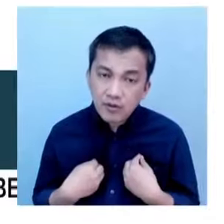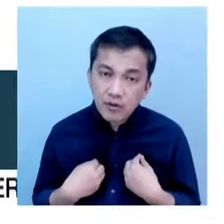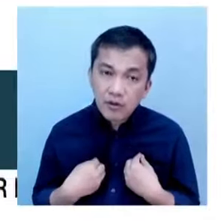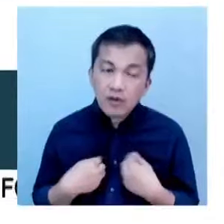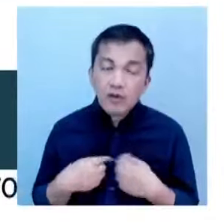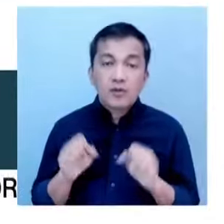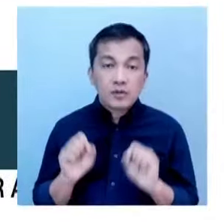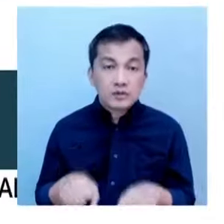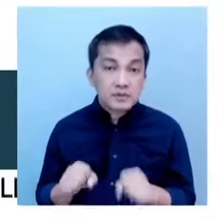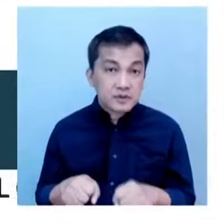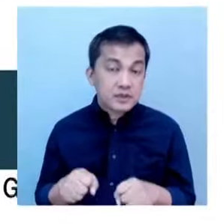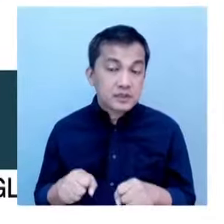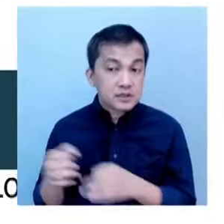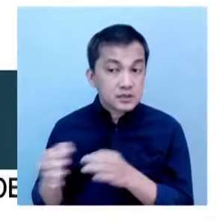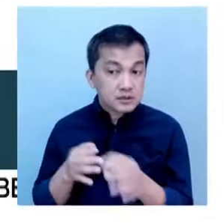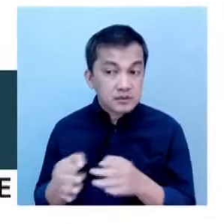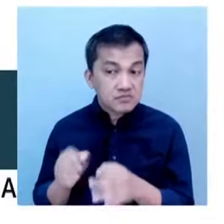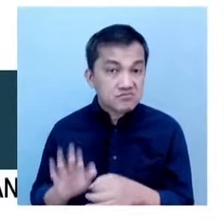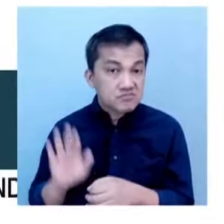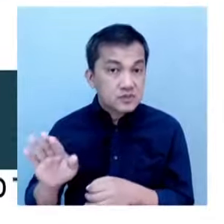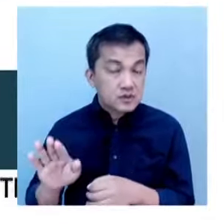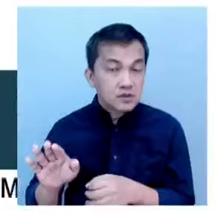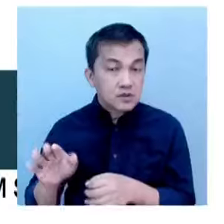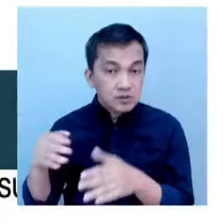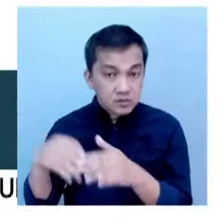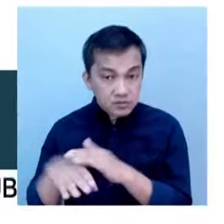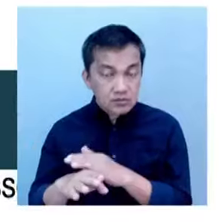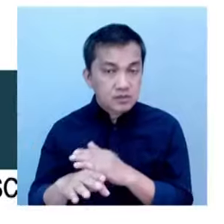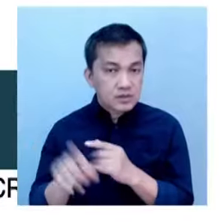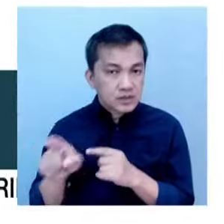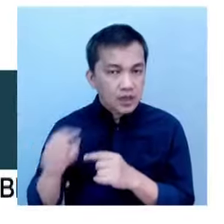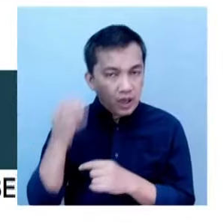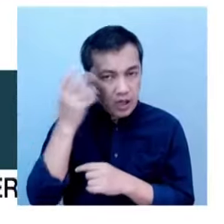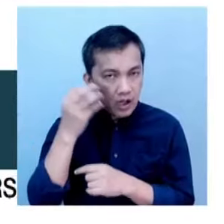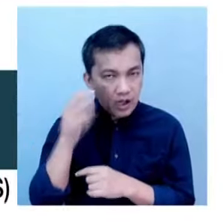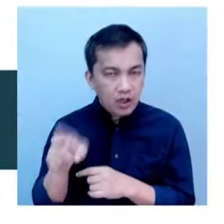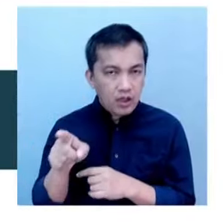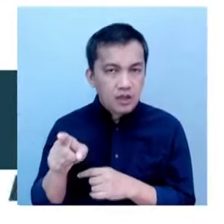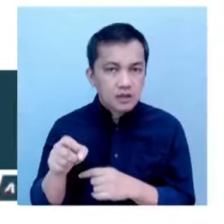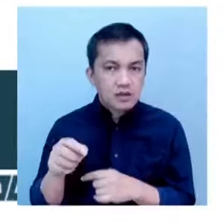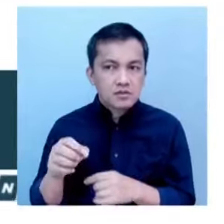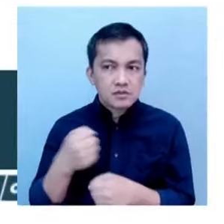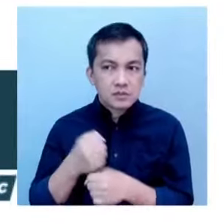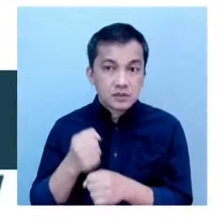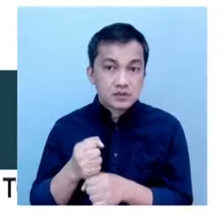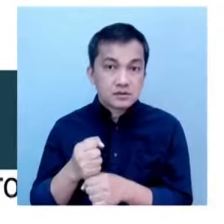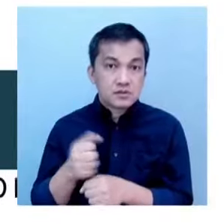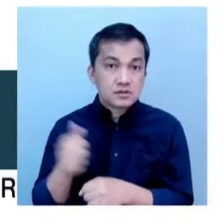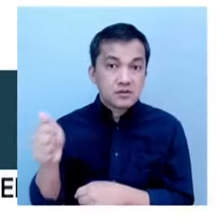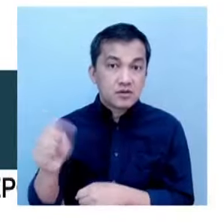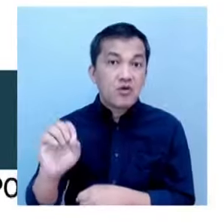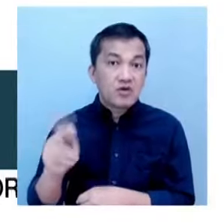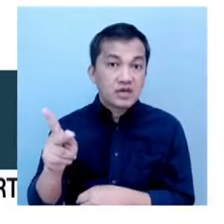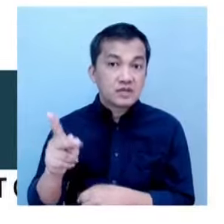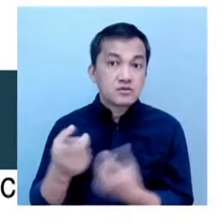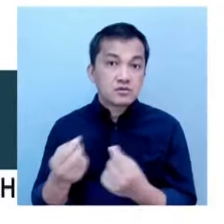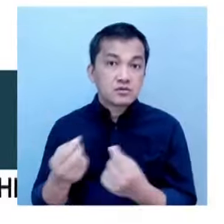plausible explanation that they were going through their that was going through their minds that made it okay for them to do this? Meron ho ba?